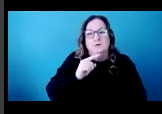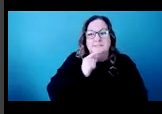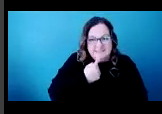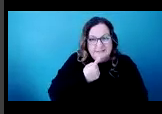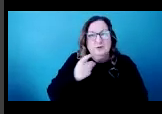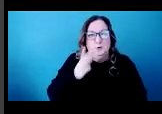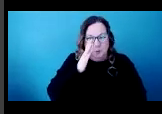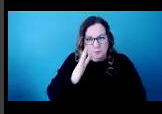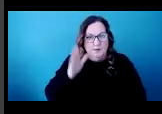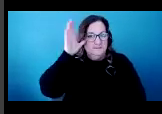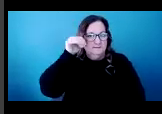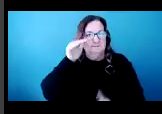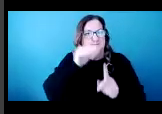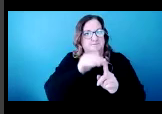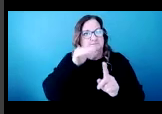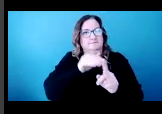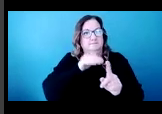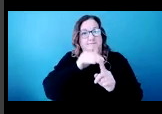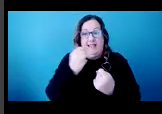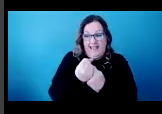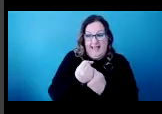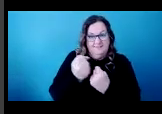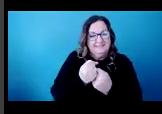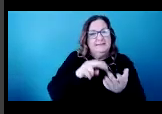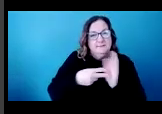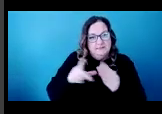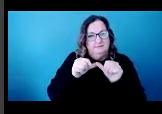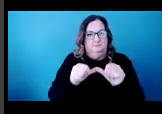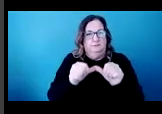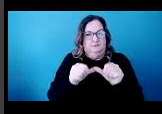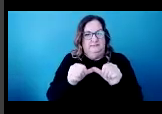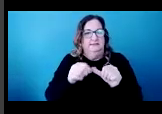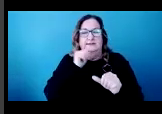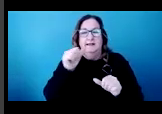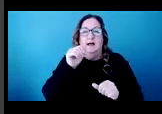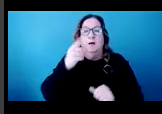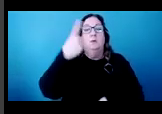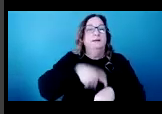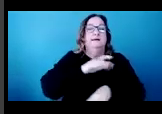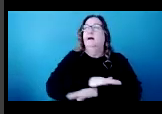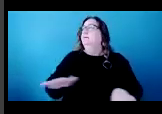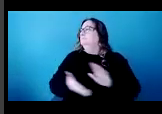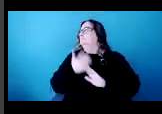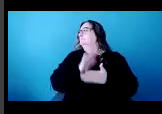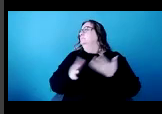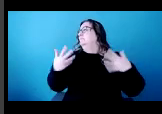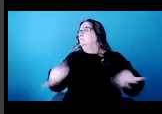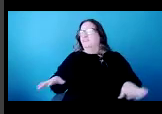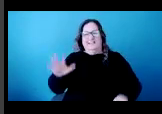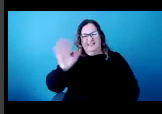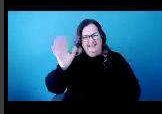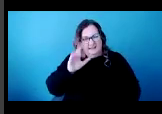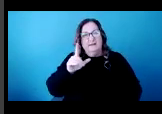the golden rules of advocacy is being persistent. And then if none of that gets